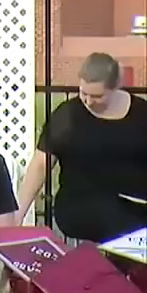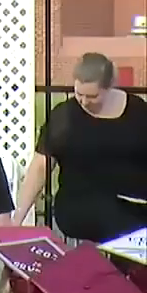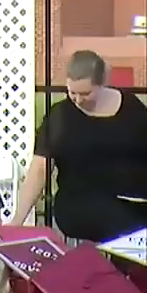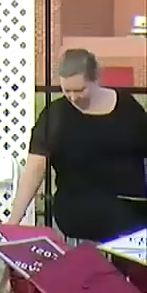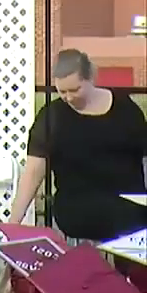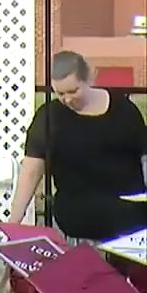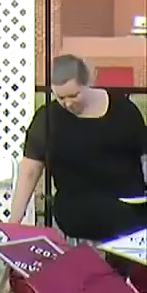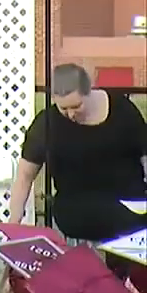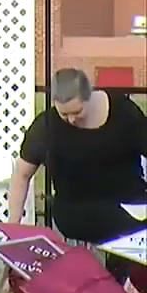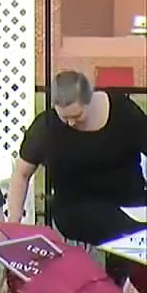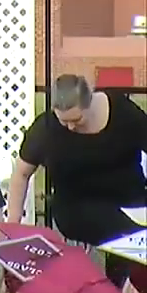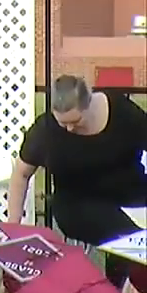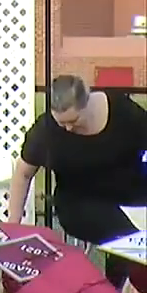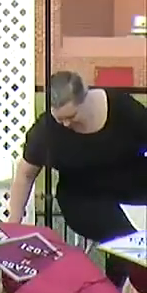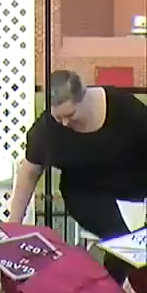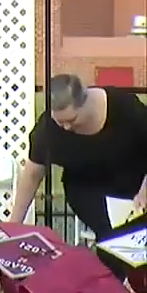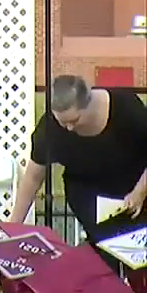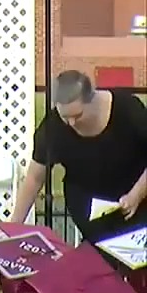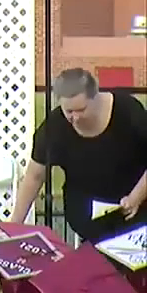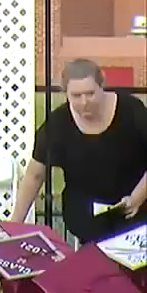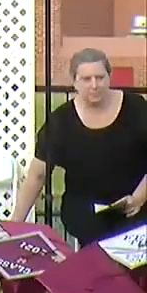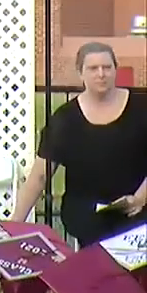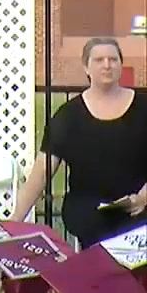Jordan W. Reichsa.